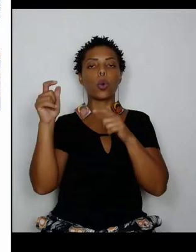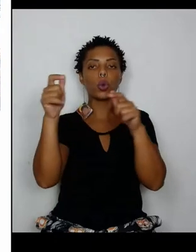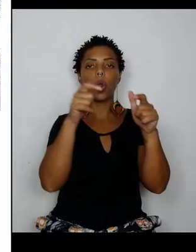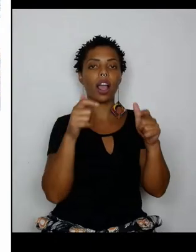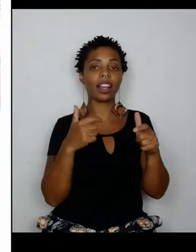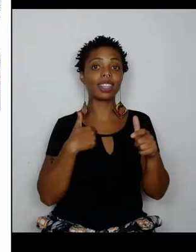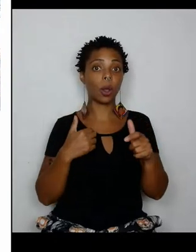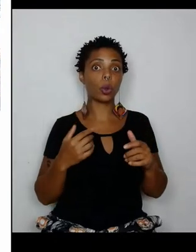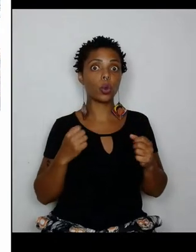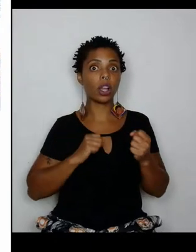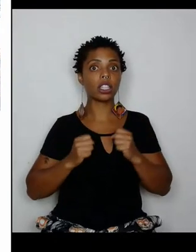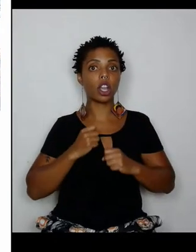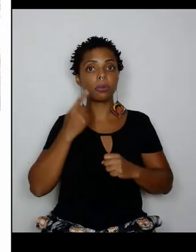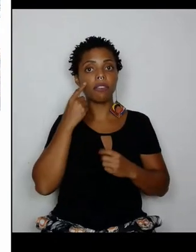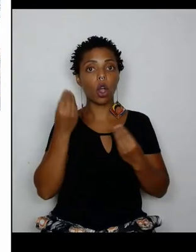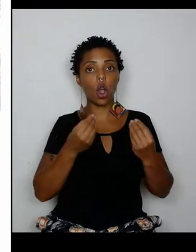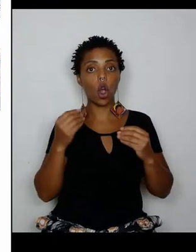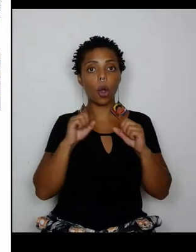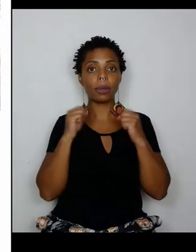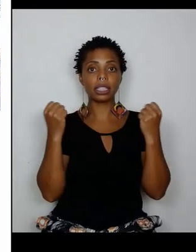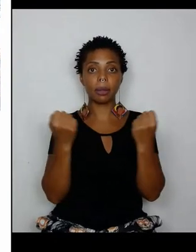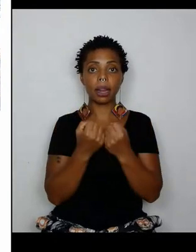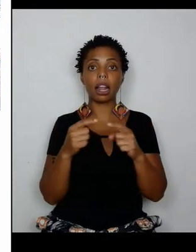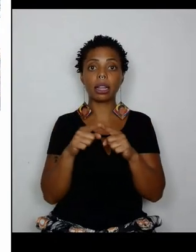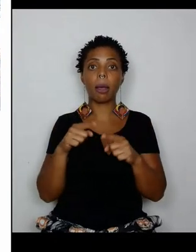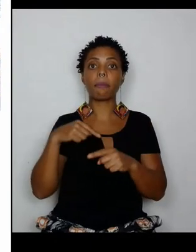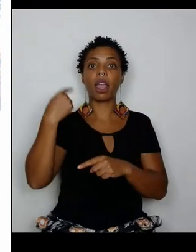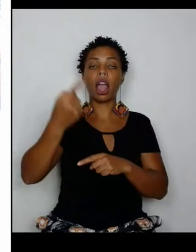gauguin from a more planetary perspective